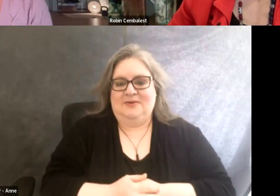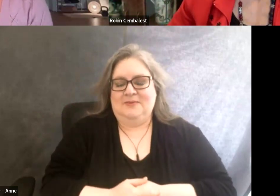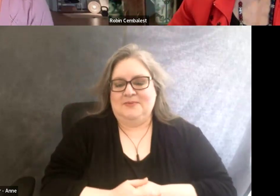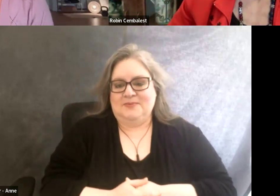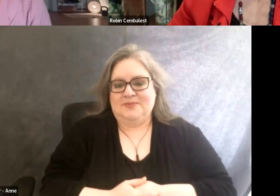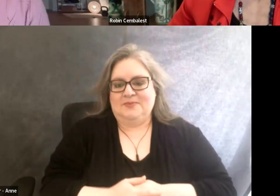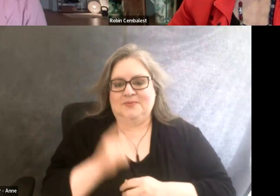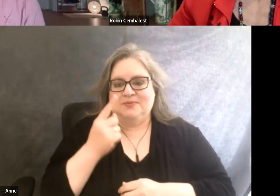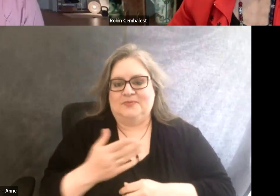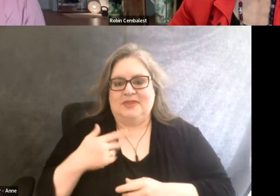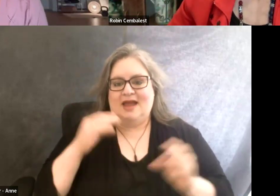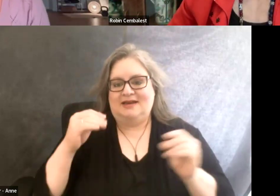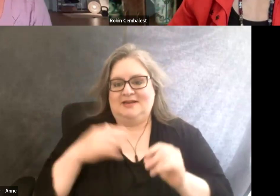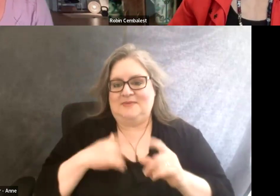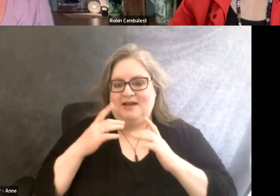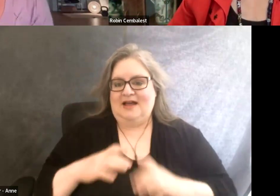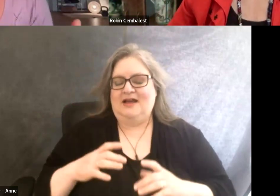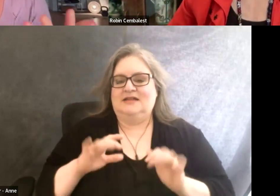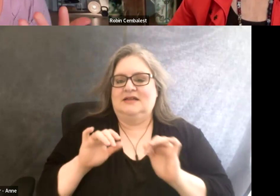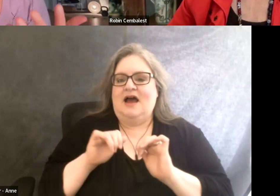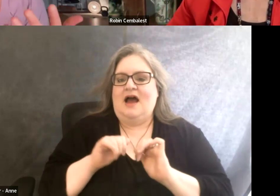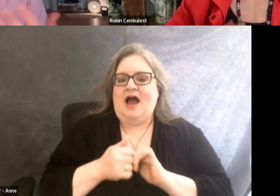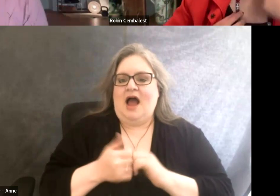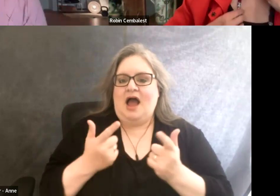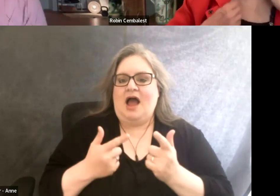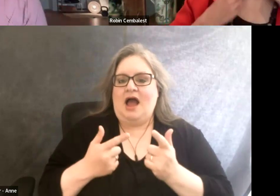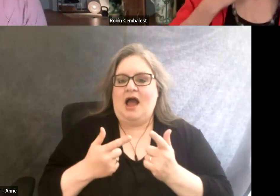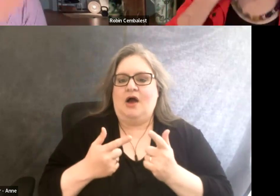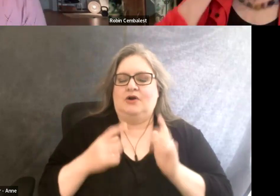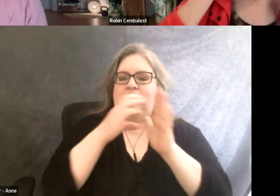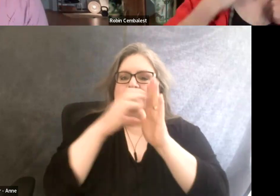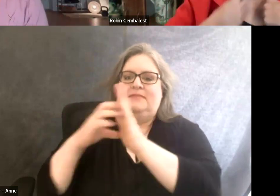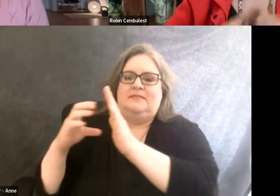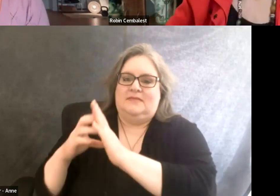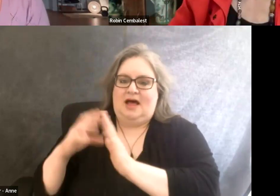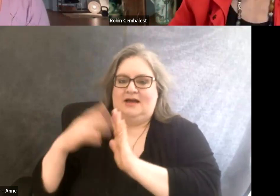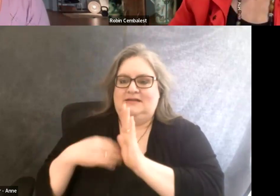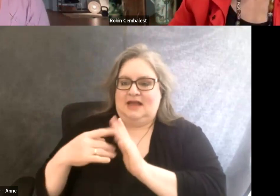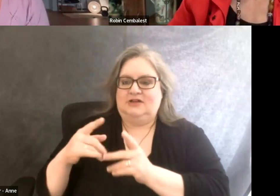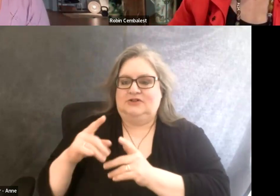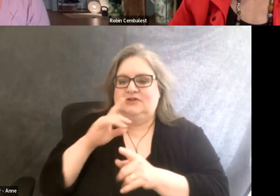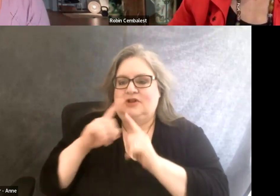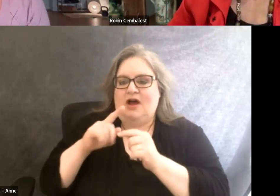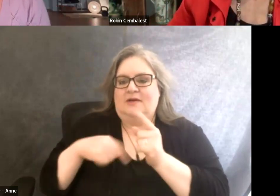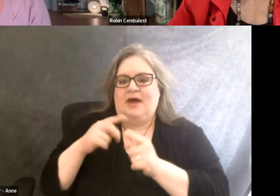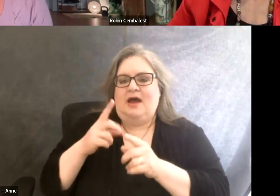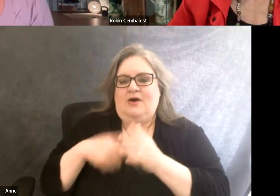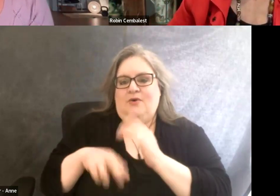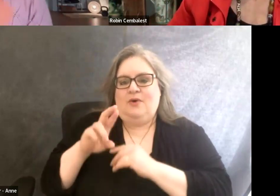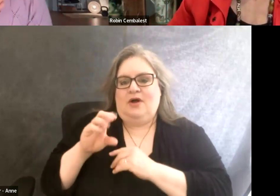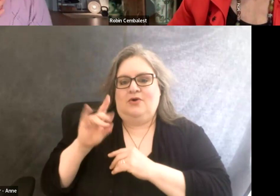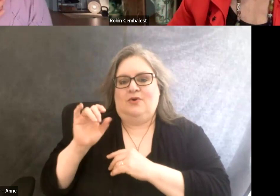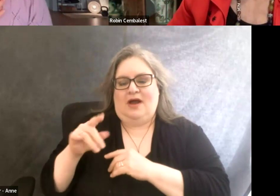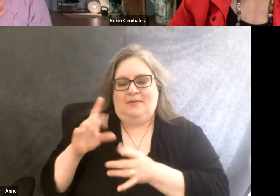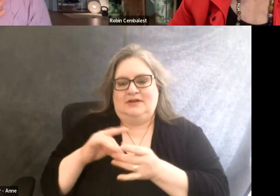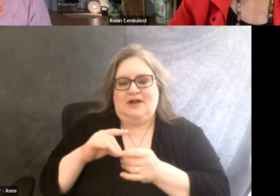one of the things I teach my clients is how to block schedule, kind of speaking to what Robin is saying here.